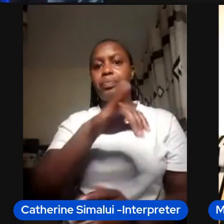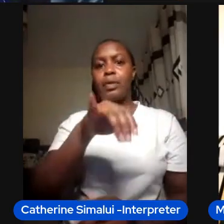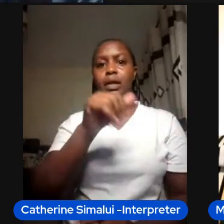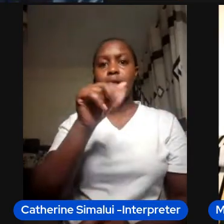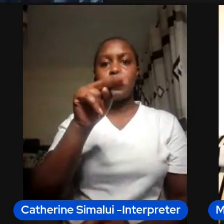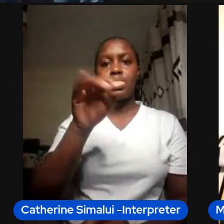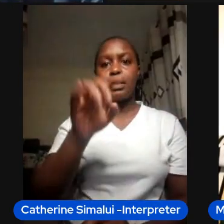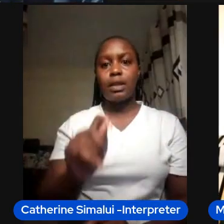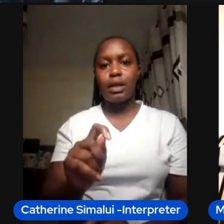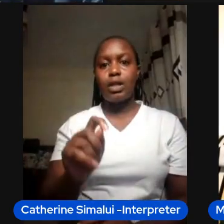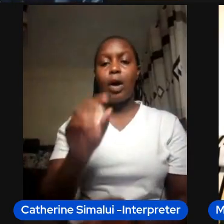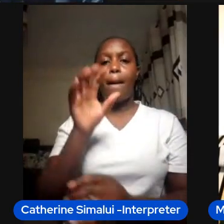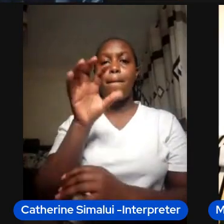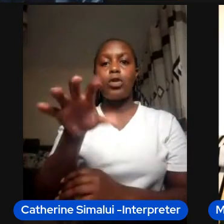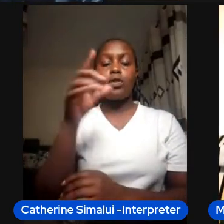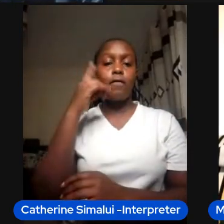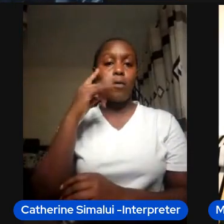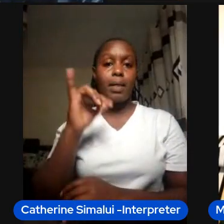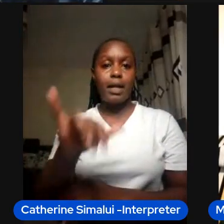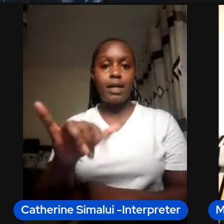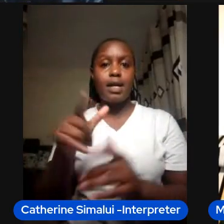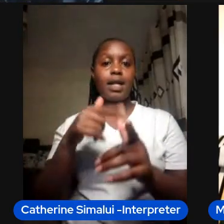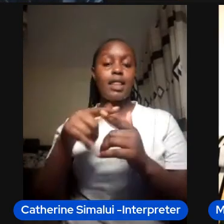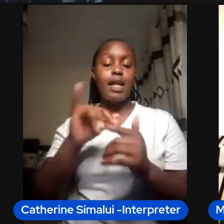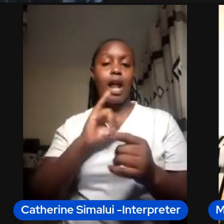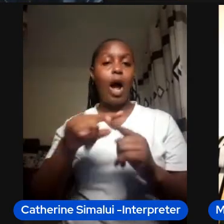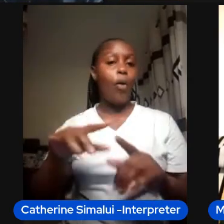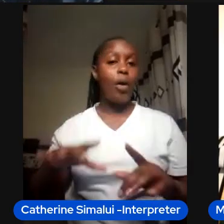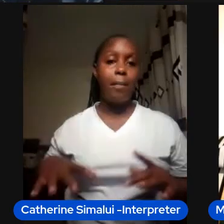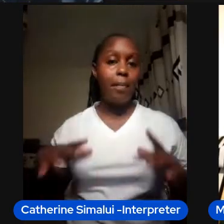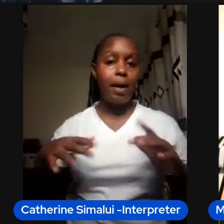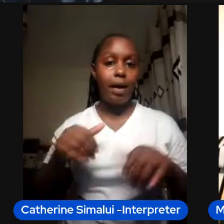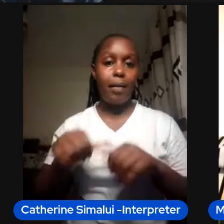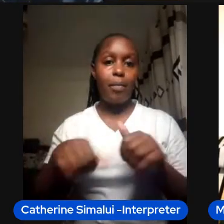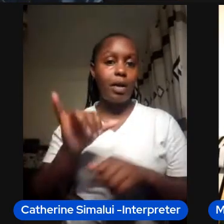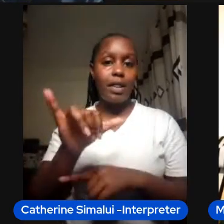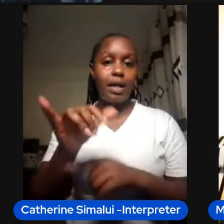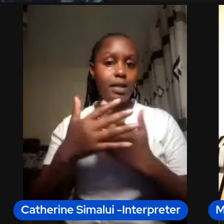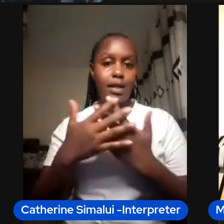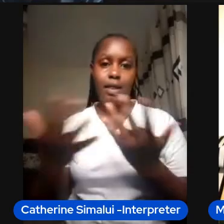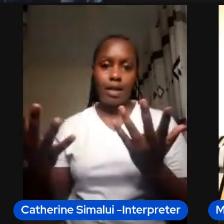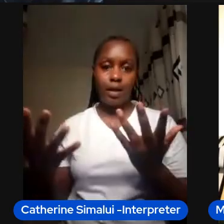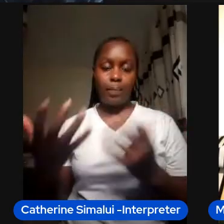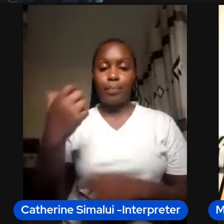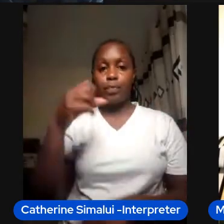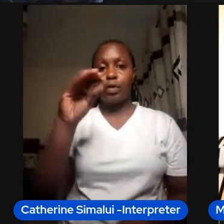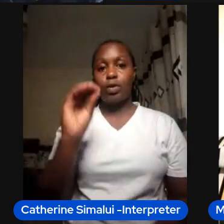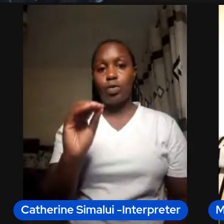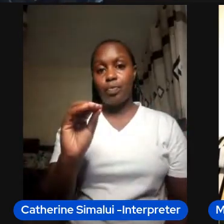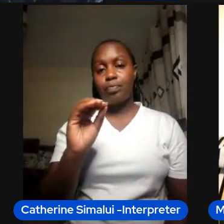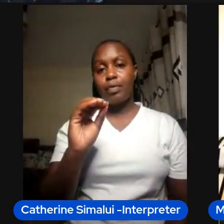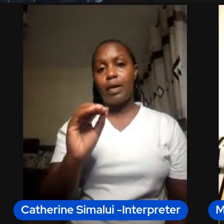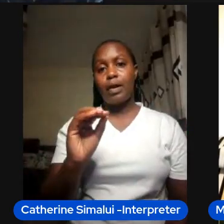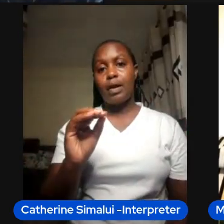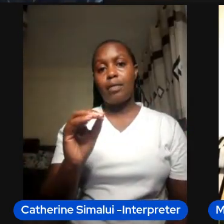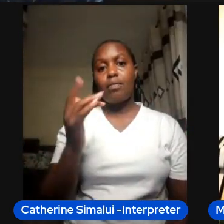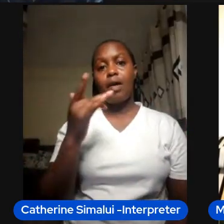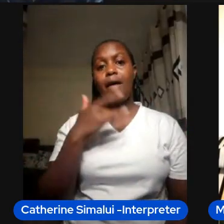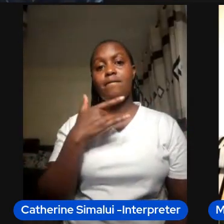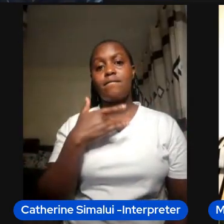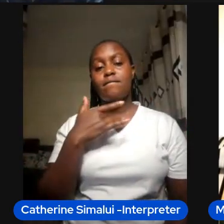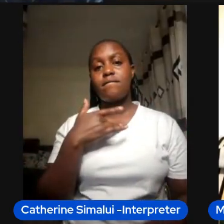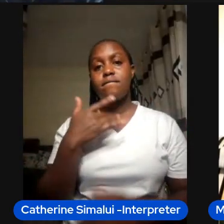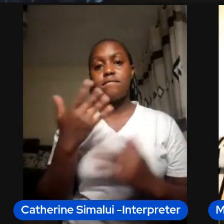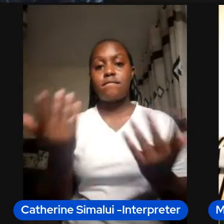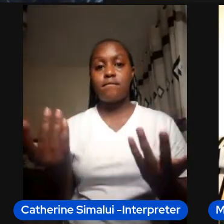then I will brag about it, something of that sort. So I feel like if you set your rates,